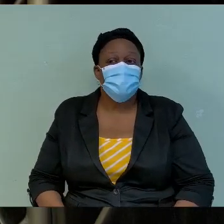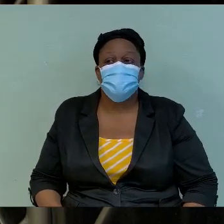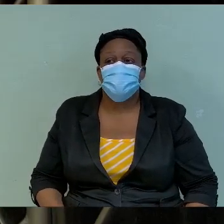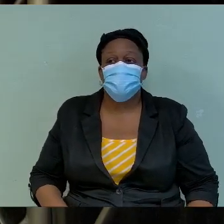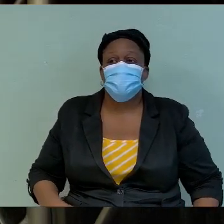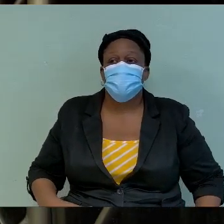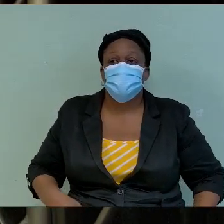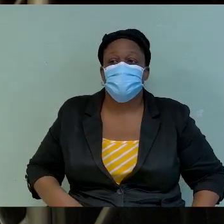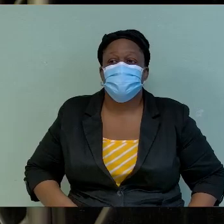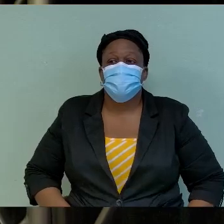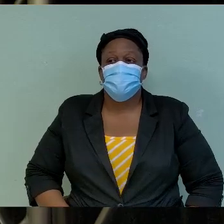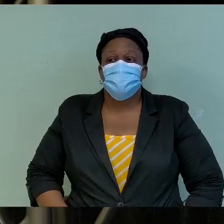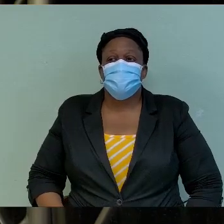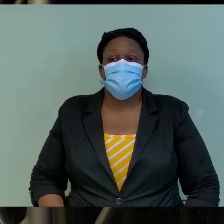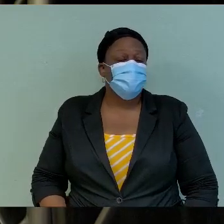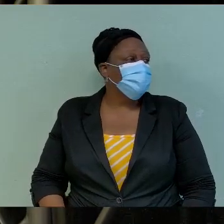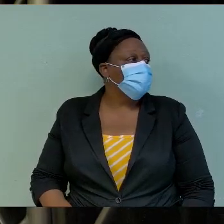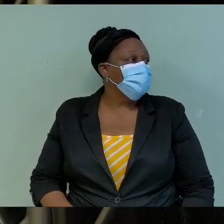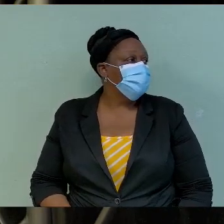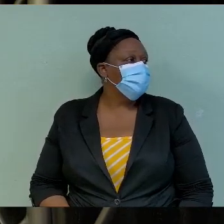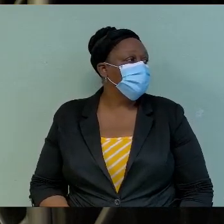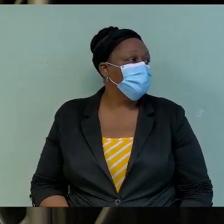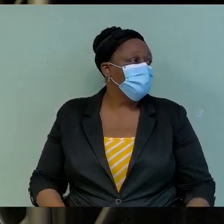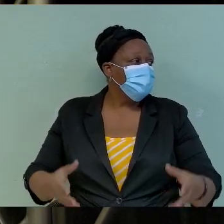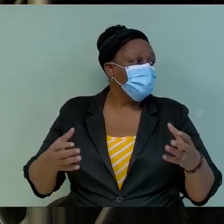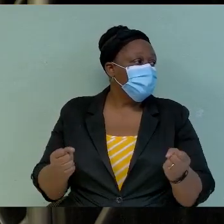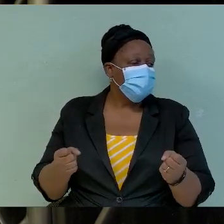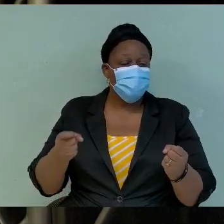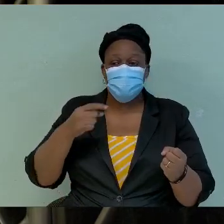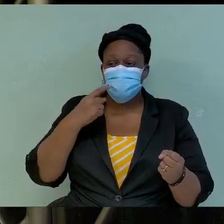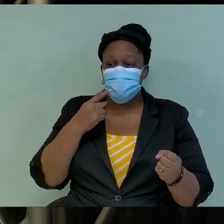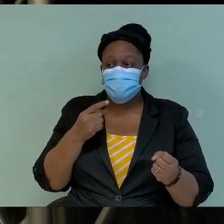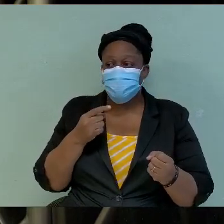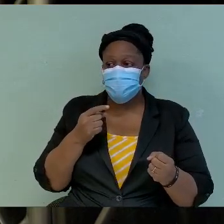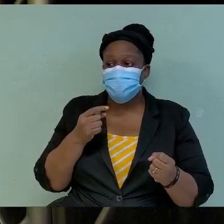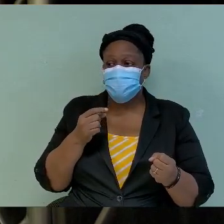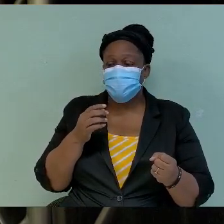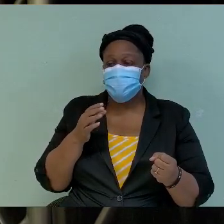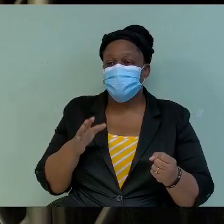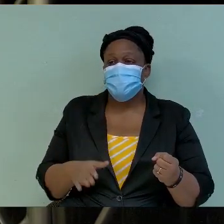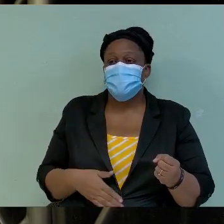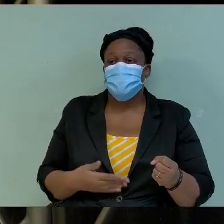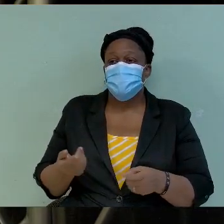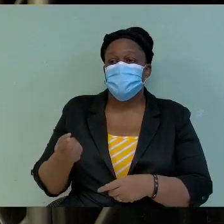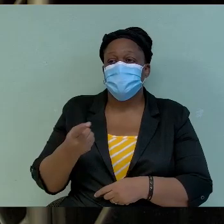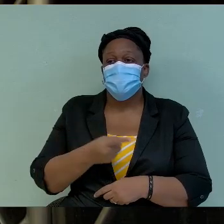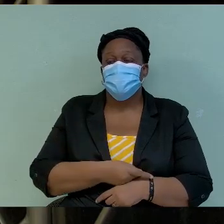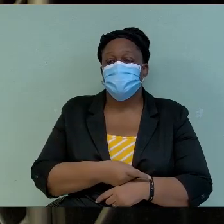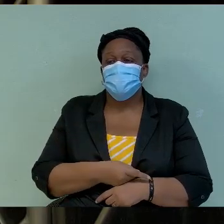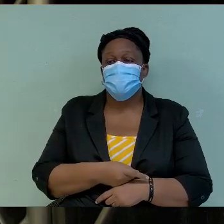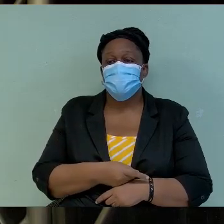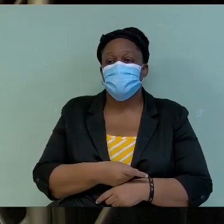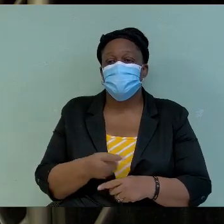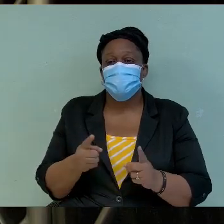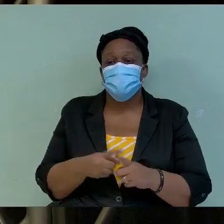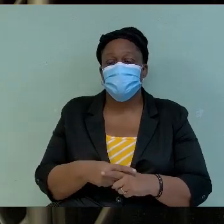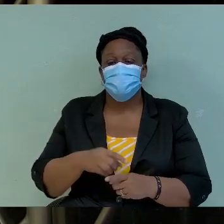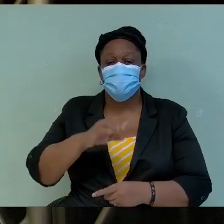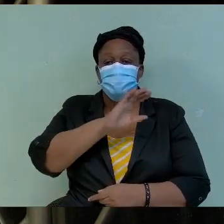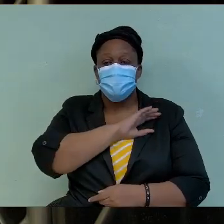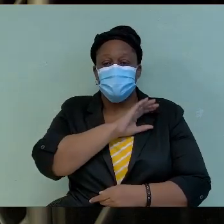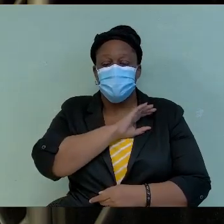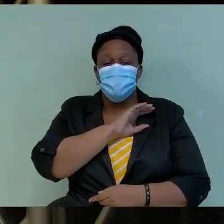I must conclude by wishing Superintendent Cromwell Henry a hearty